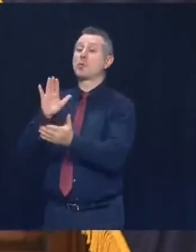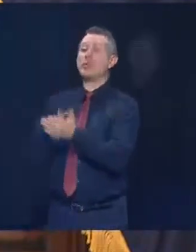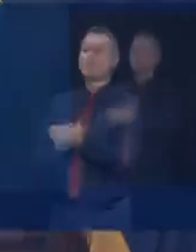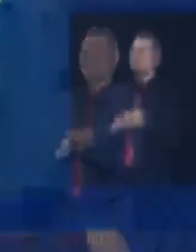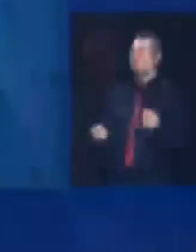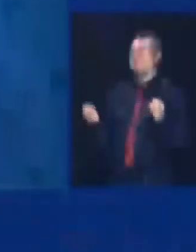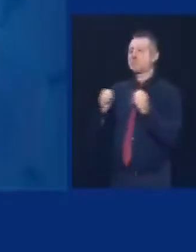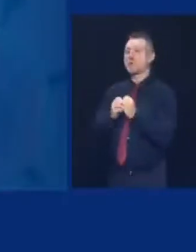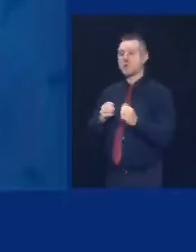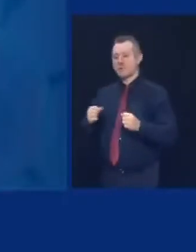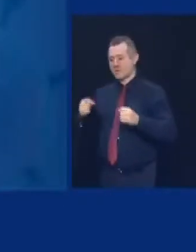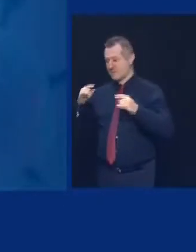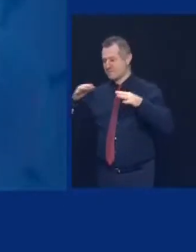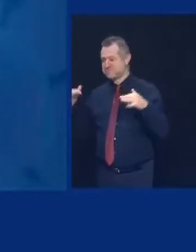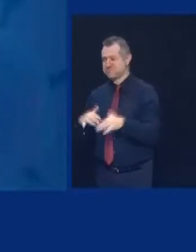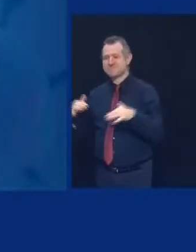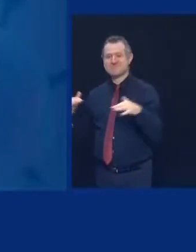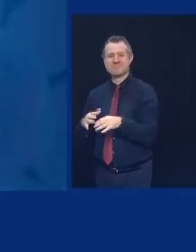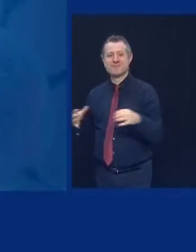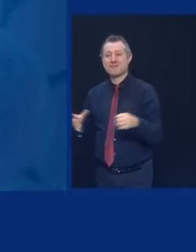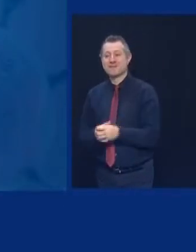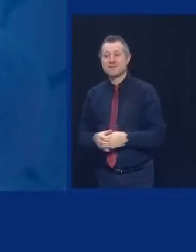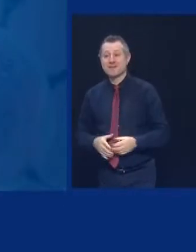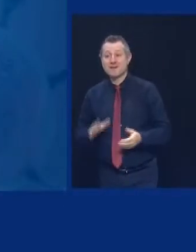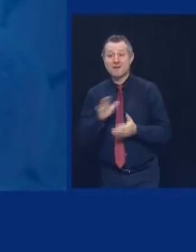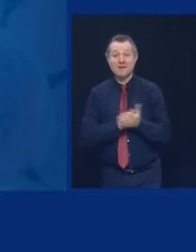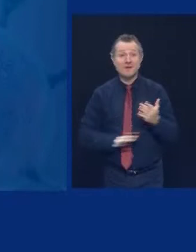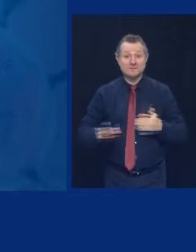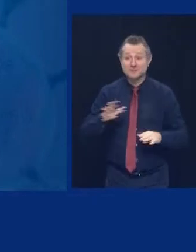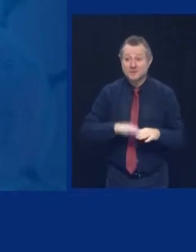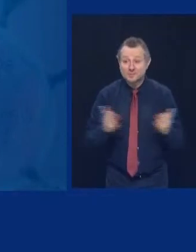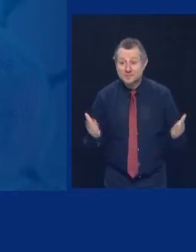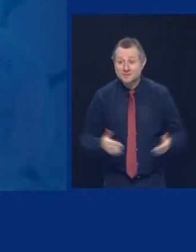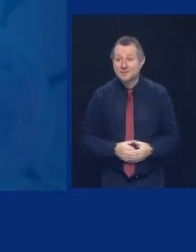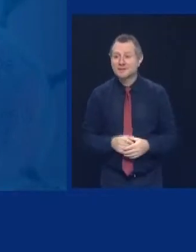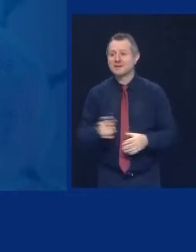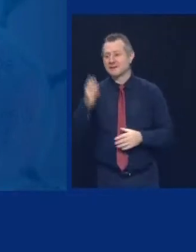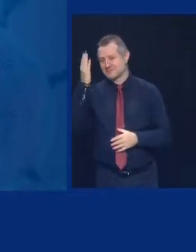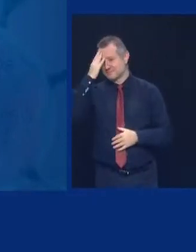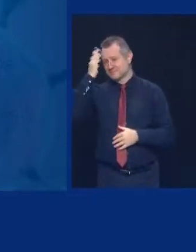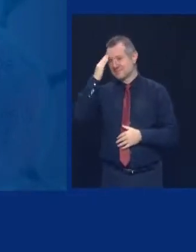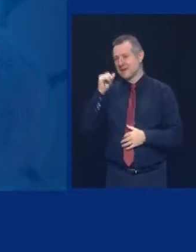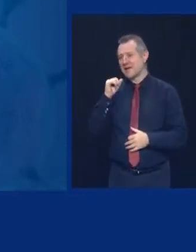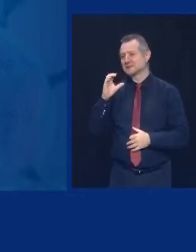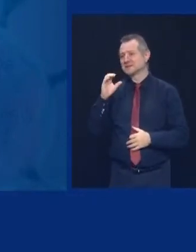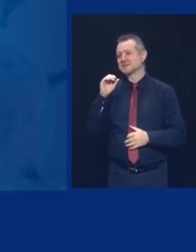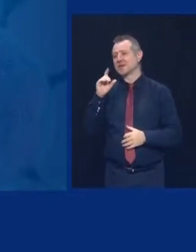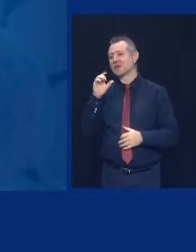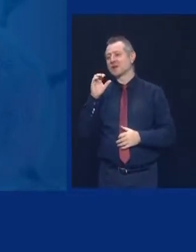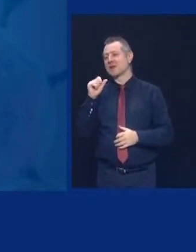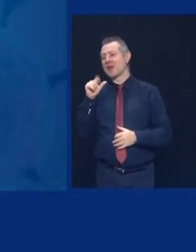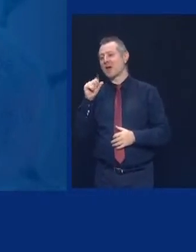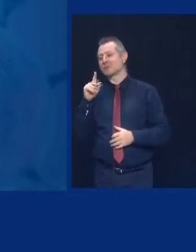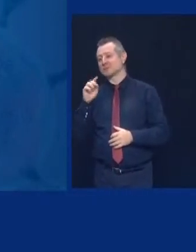open colleges, which you want to talk about an accelerant. The colleges have